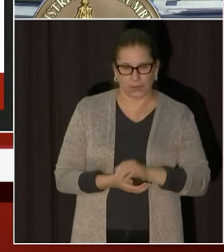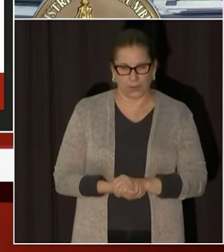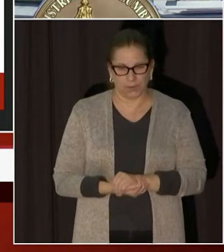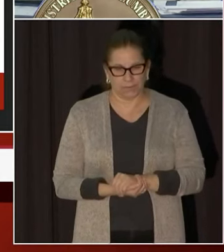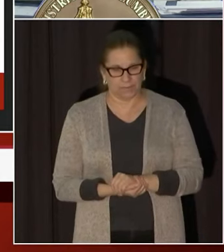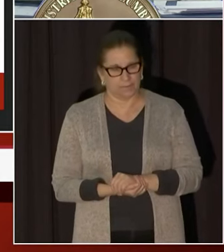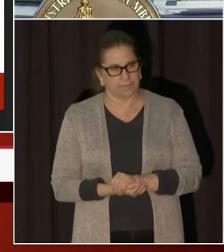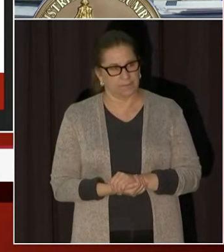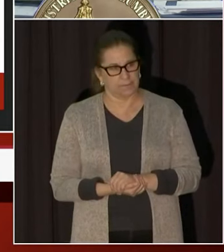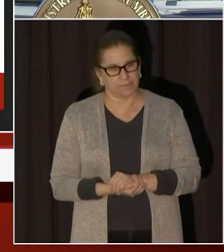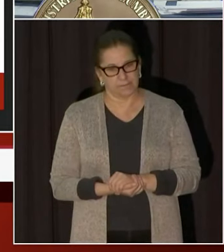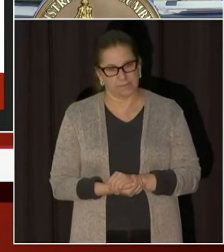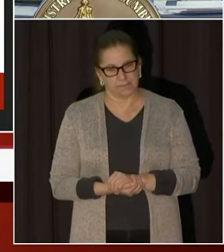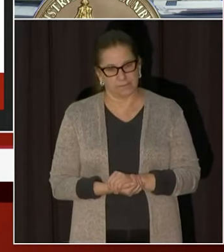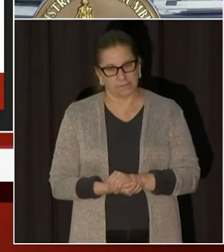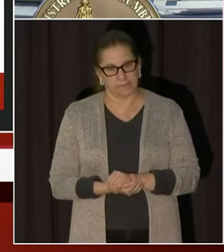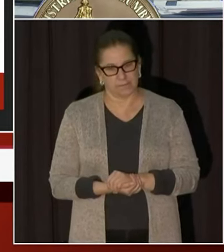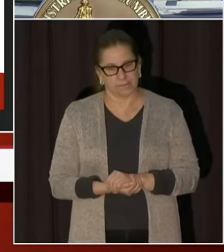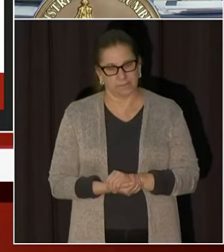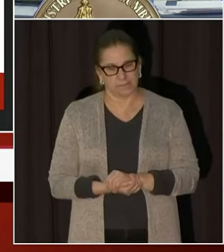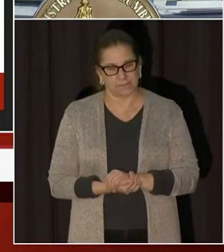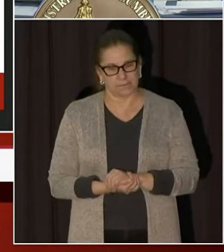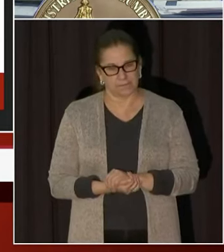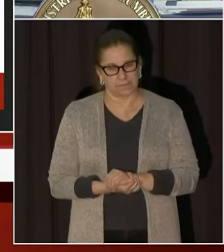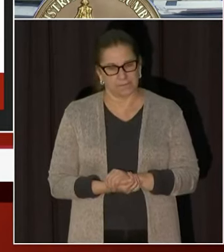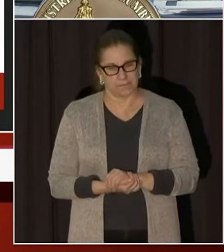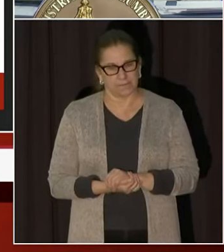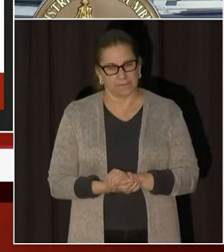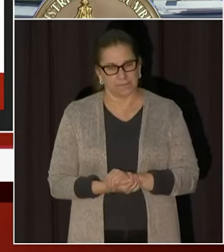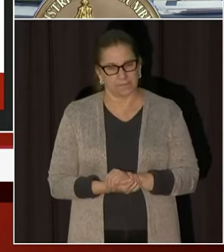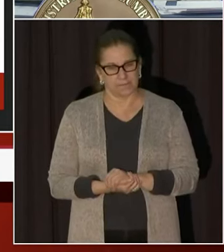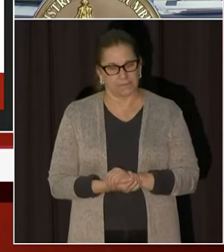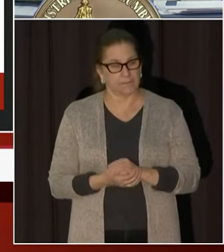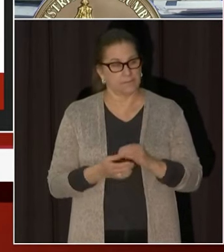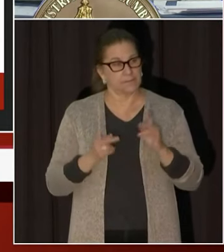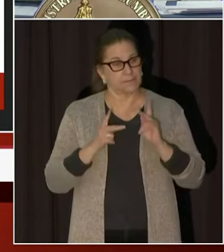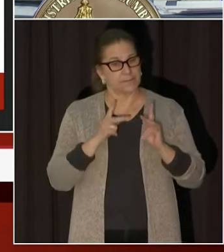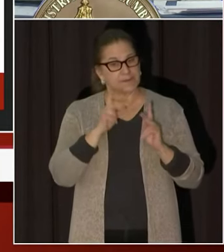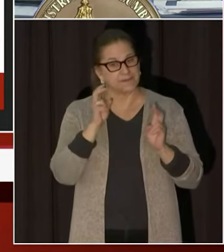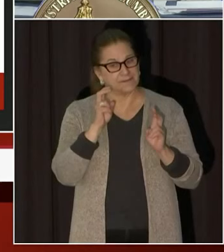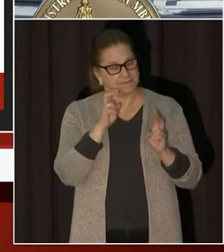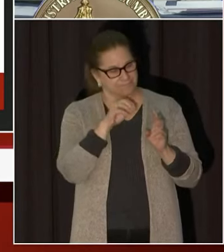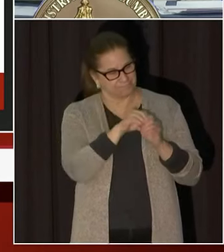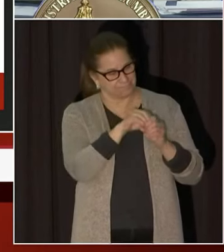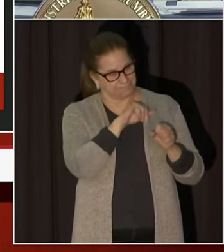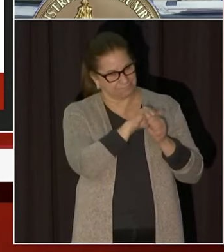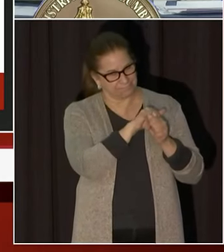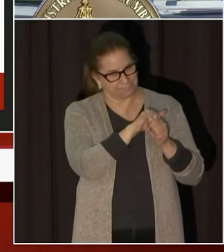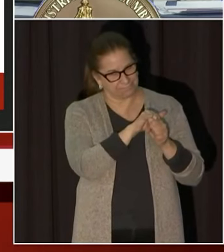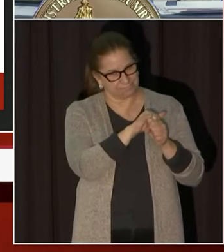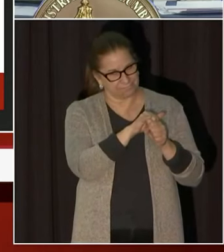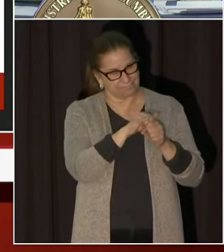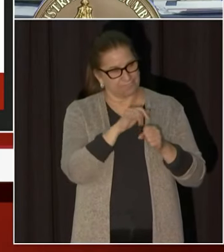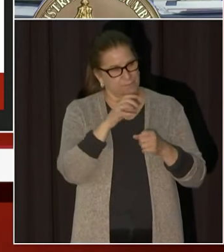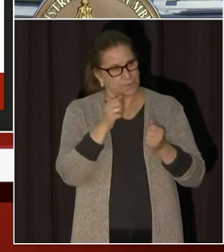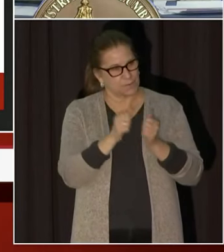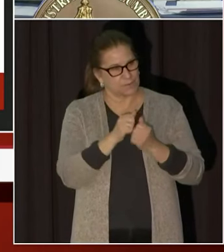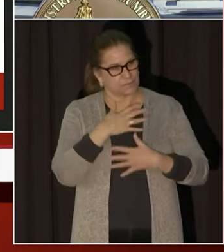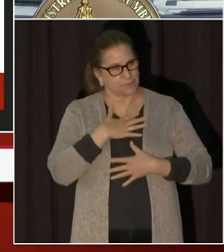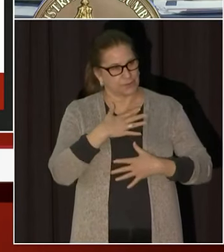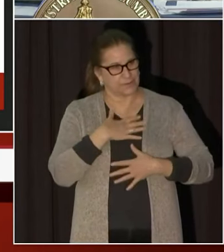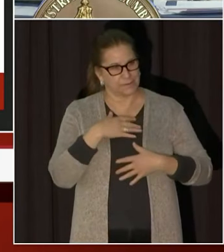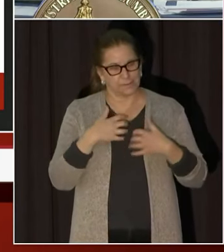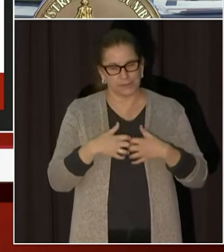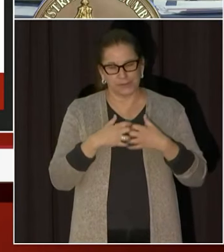91 of our residents or people in the hospital are on ventilators. It is important